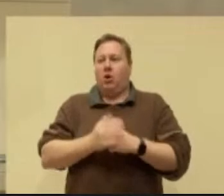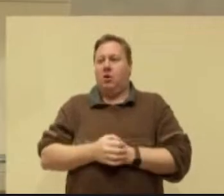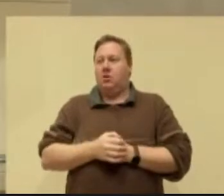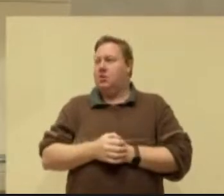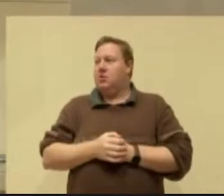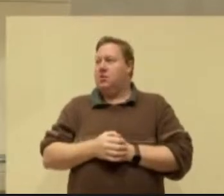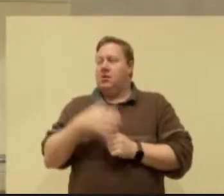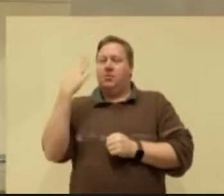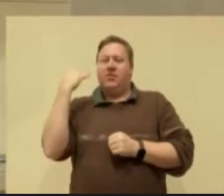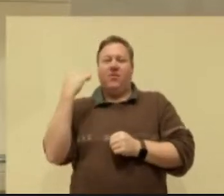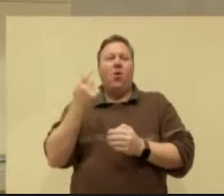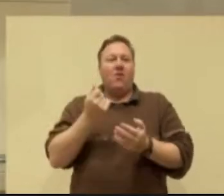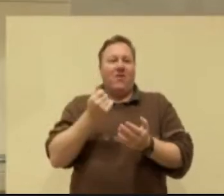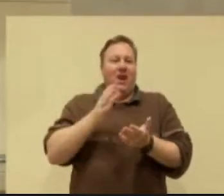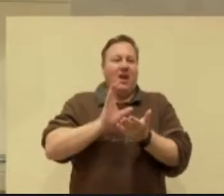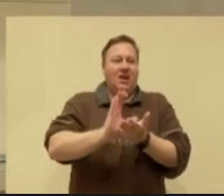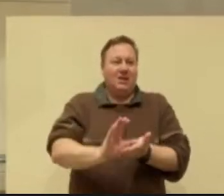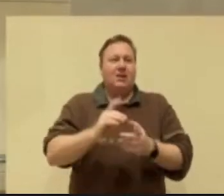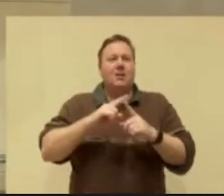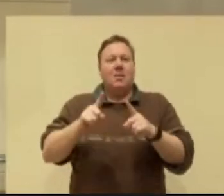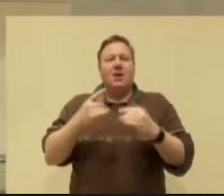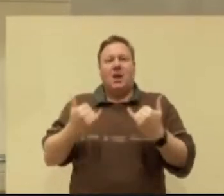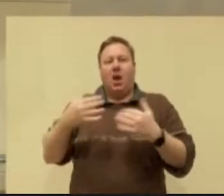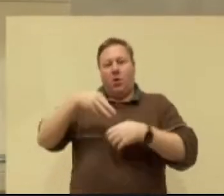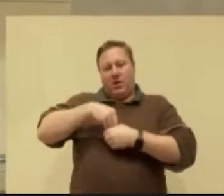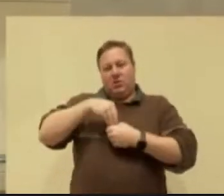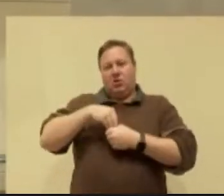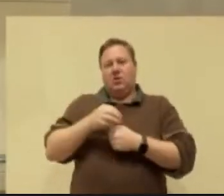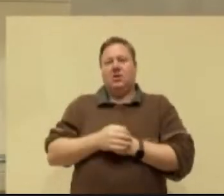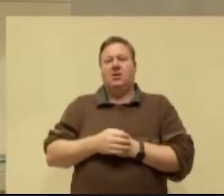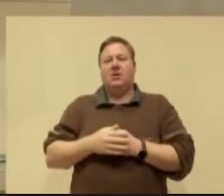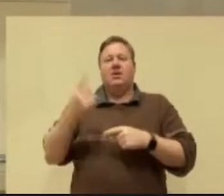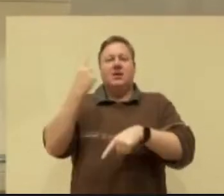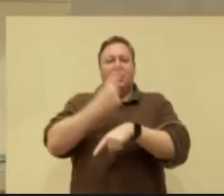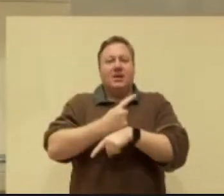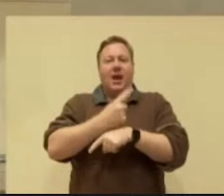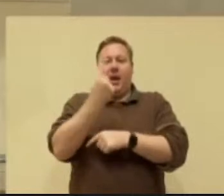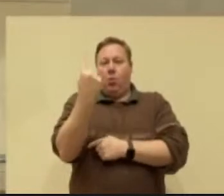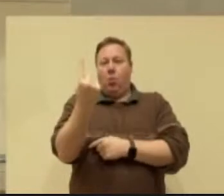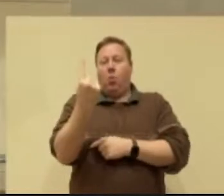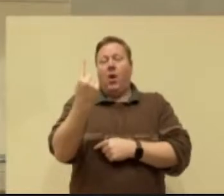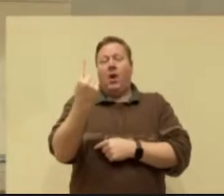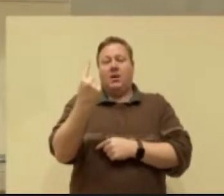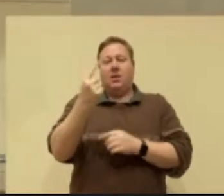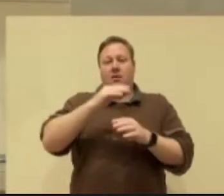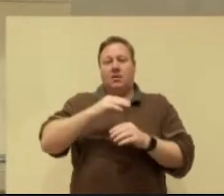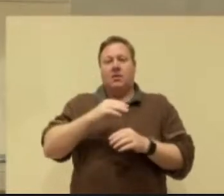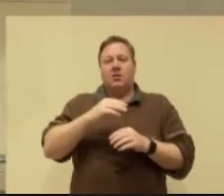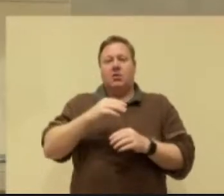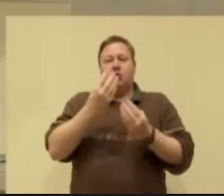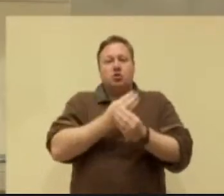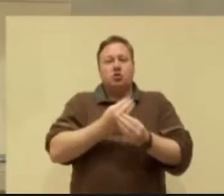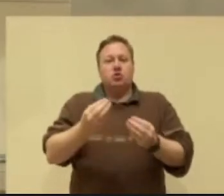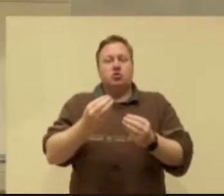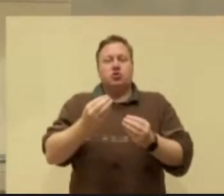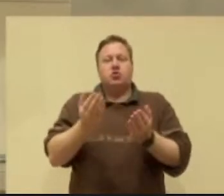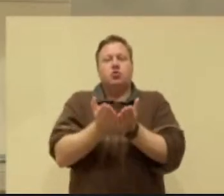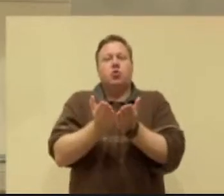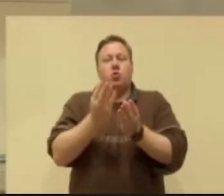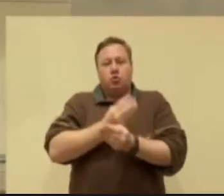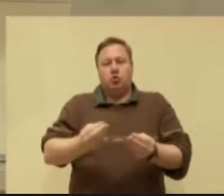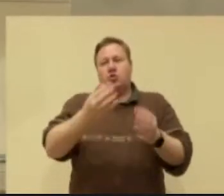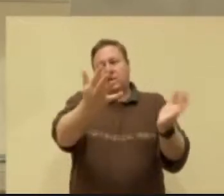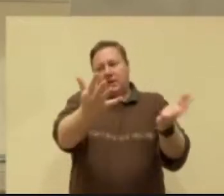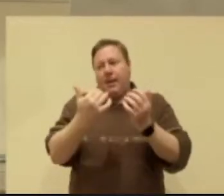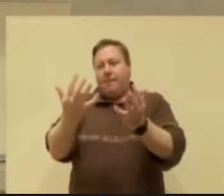it was funded but now it's done internally there's a day that we set aside for learners to come to the department and